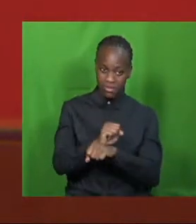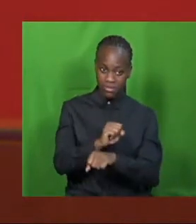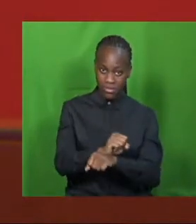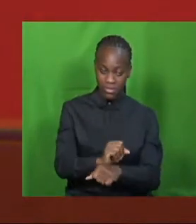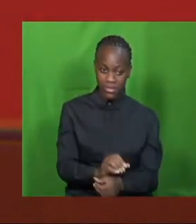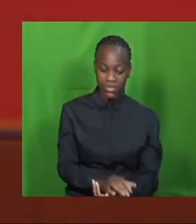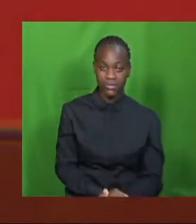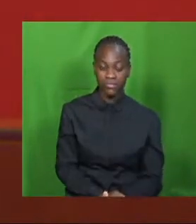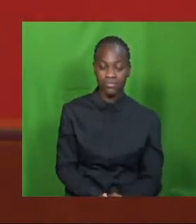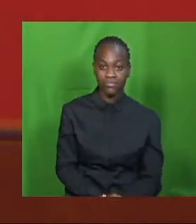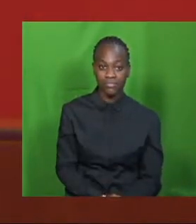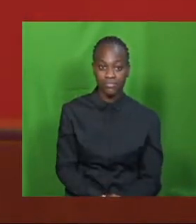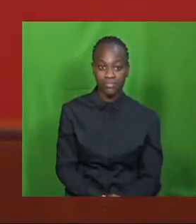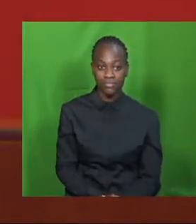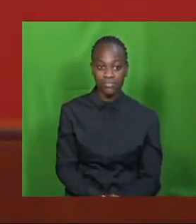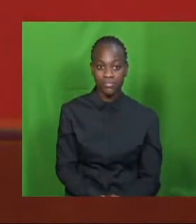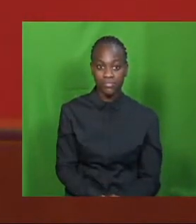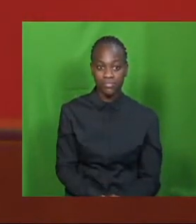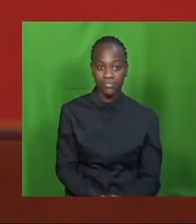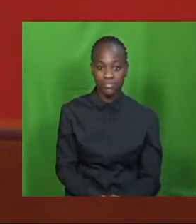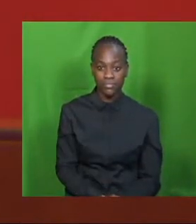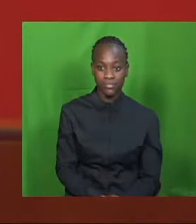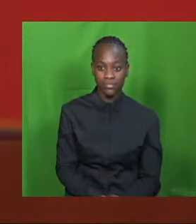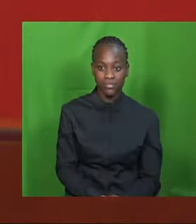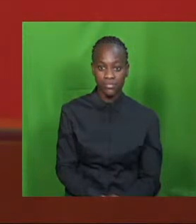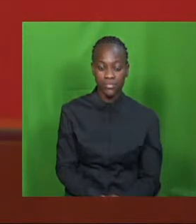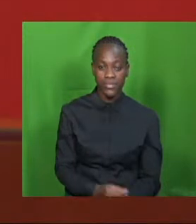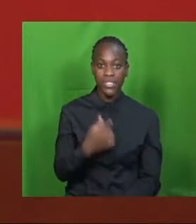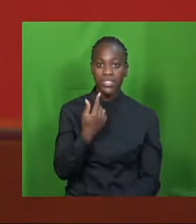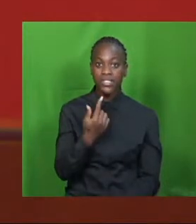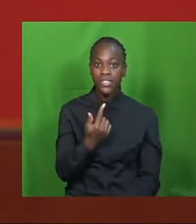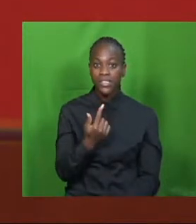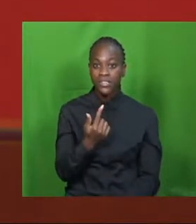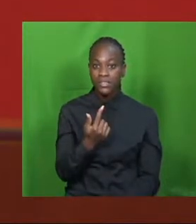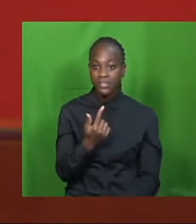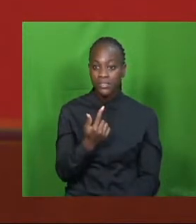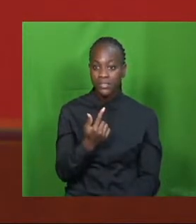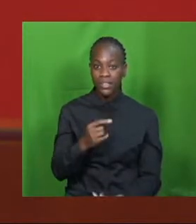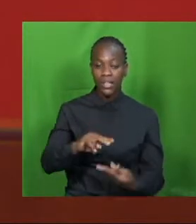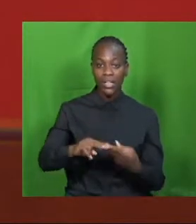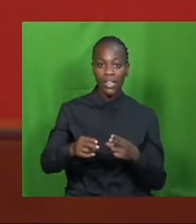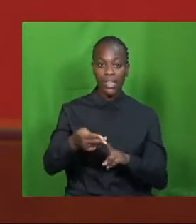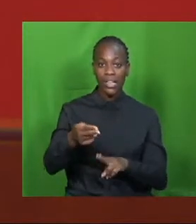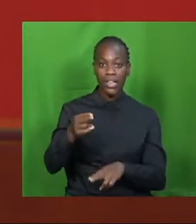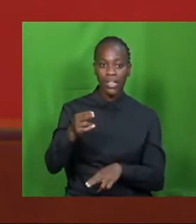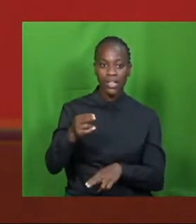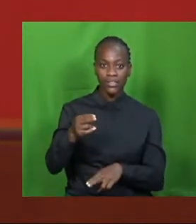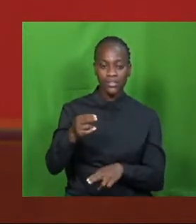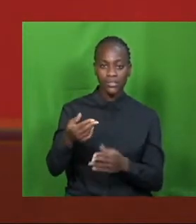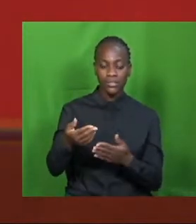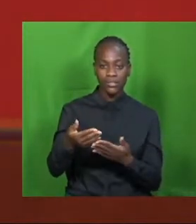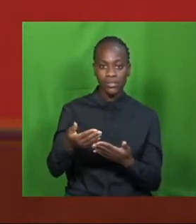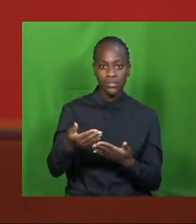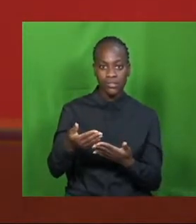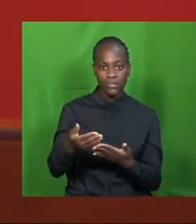Honorable members, he's talking about item 3, number